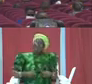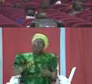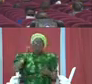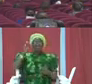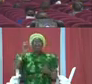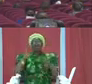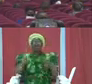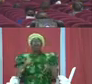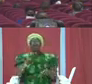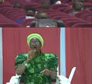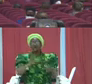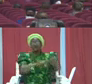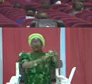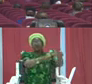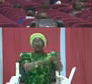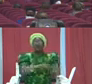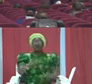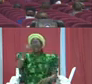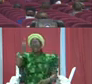run anymore.